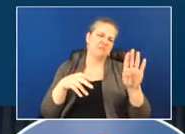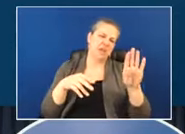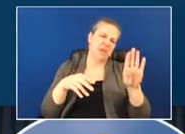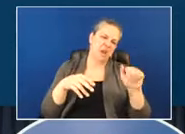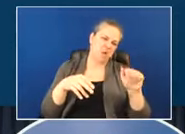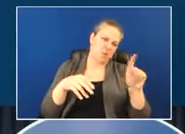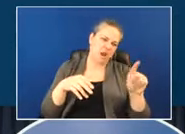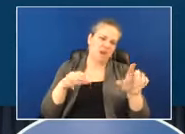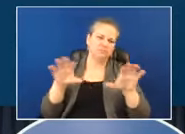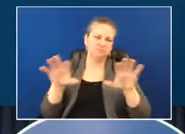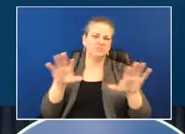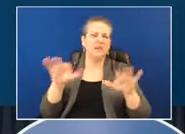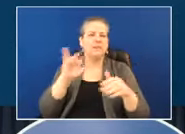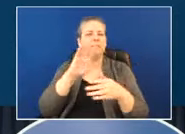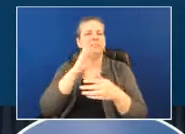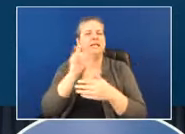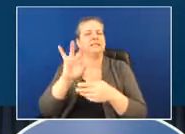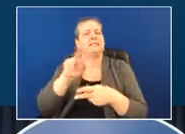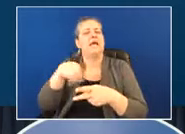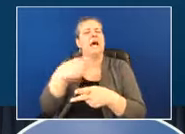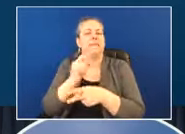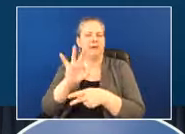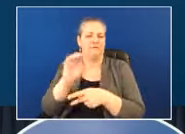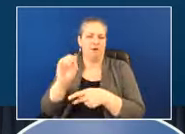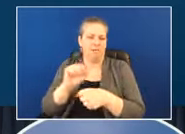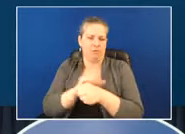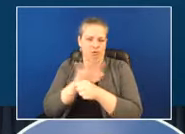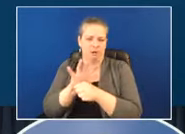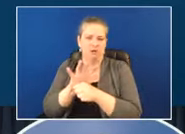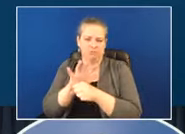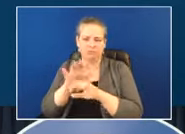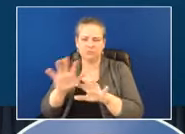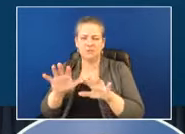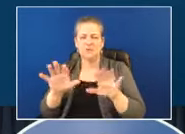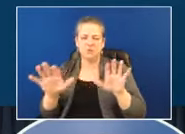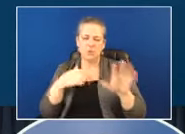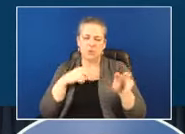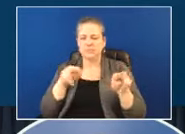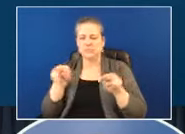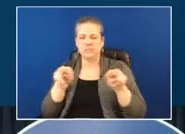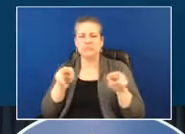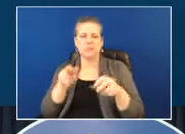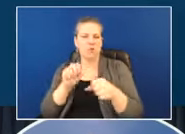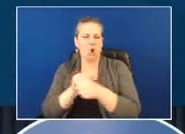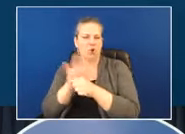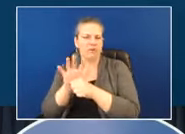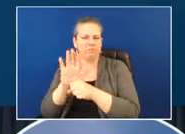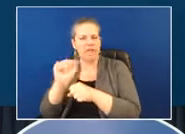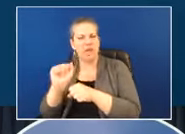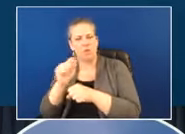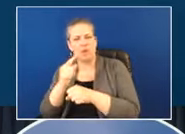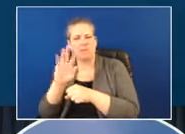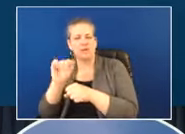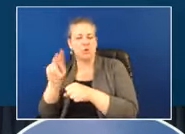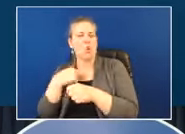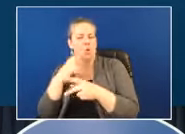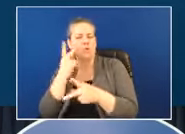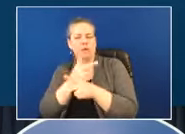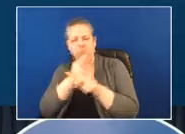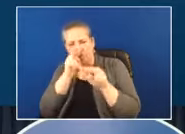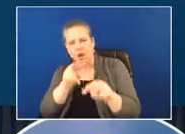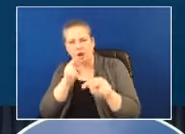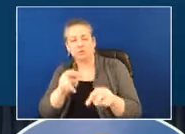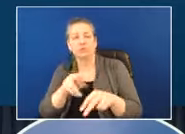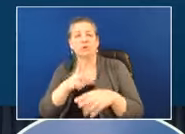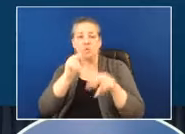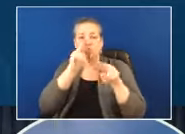vigilant at the Kentucky Department for Public Health and with Governor Beshear in monitoring developments here in the state, nationally and worldwide.